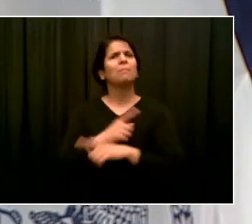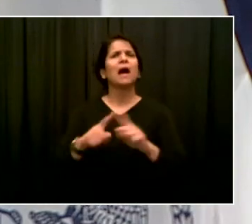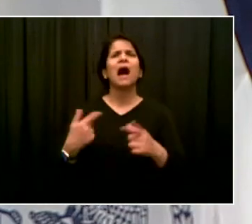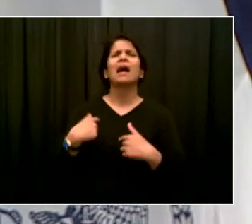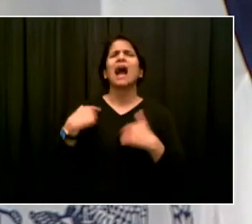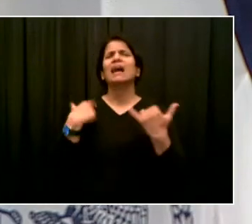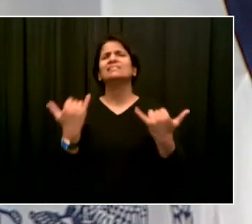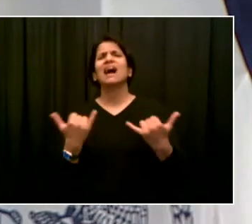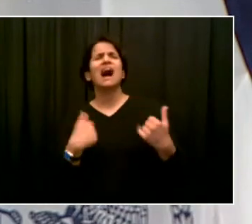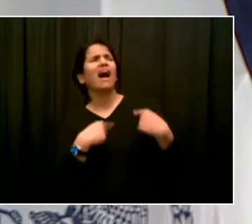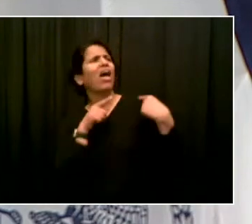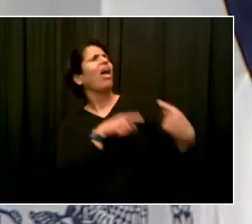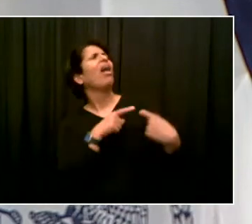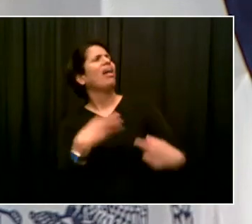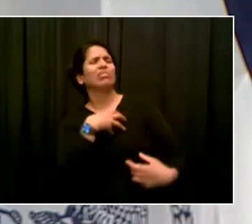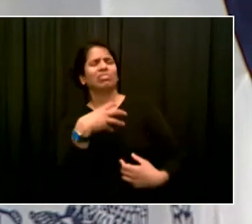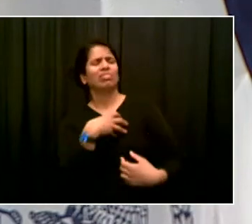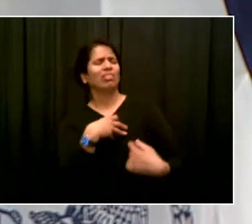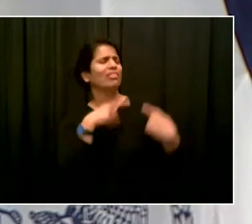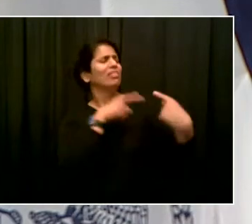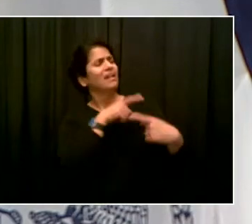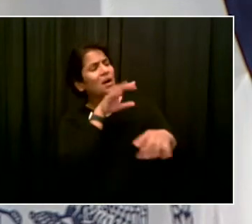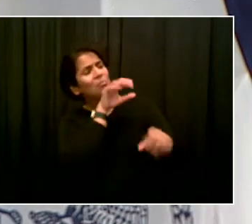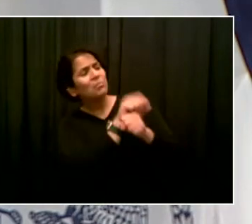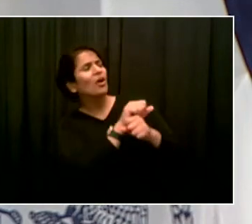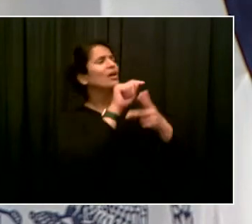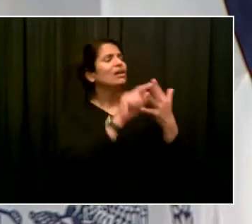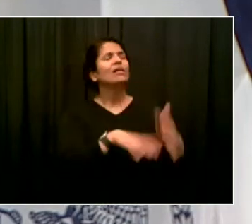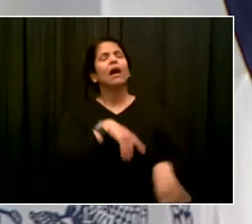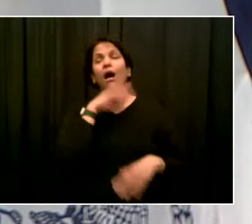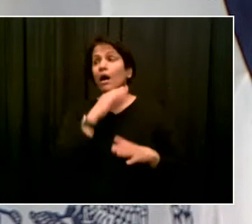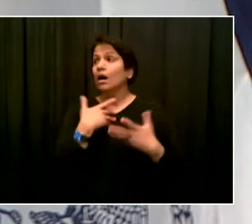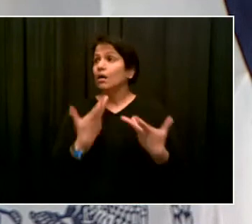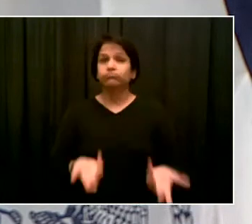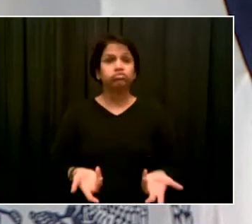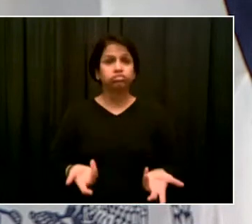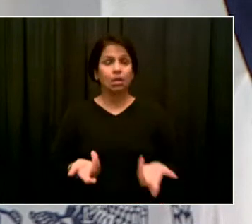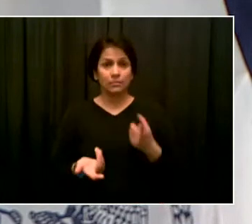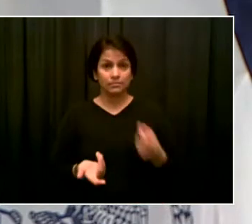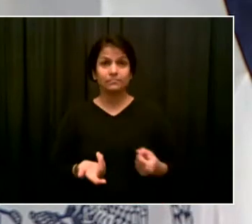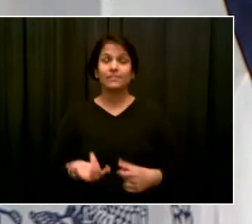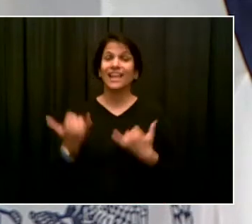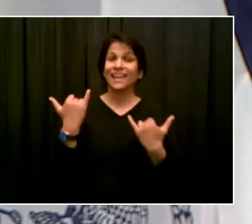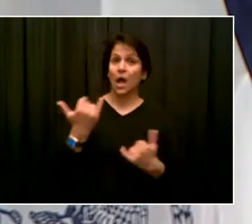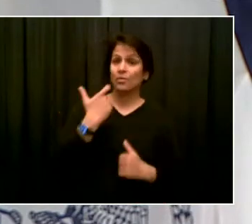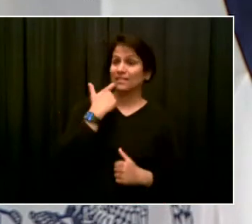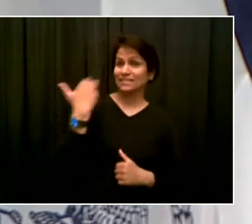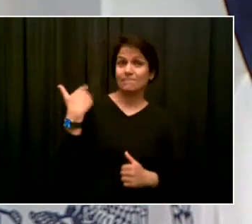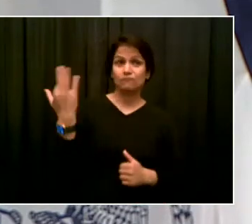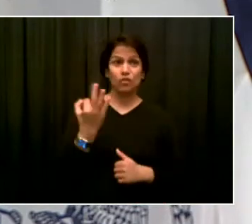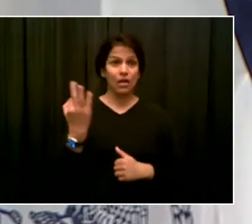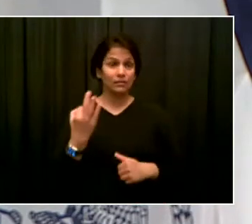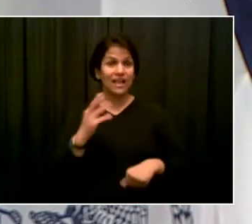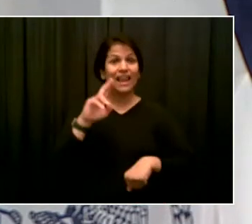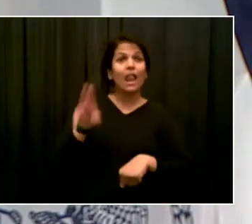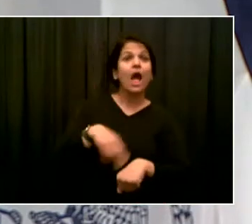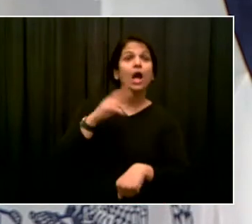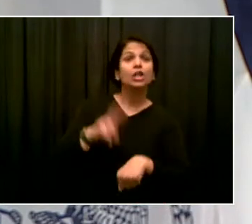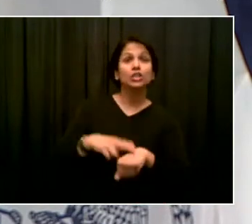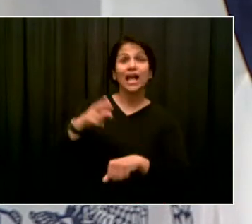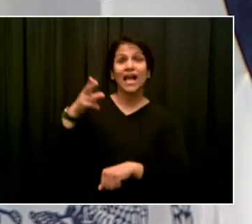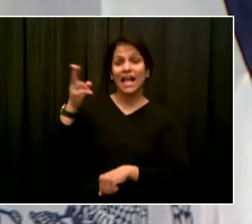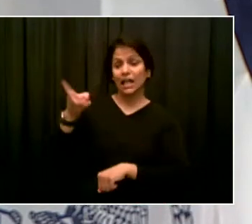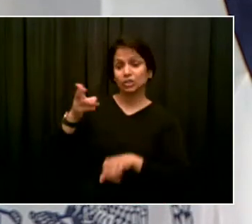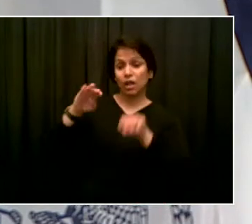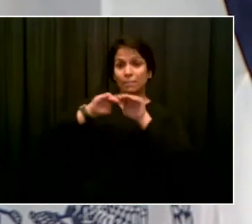on Friday, I went up and down the rows of people who had gotten the shot and asked them what motivated and all. Everyone was like, oh, this sounded